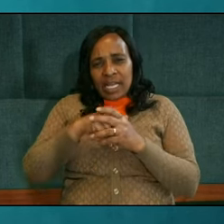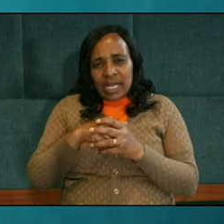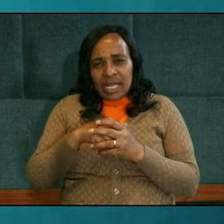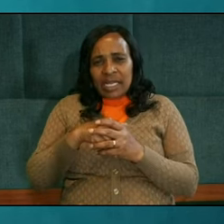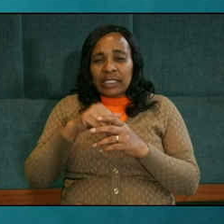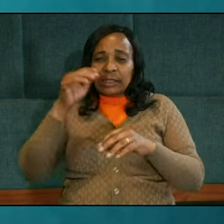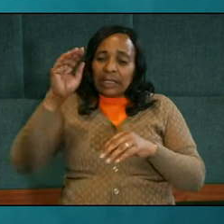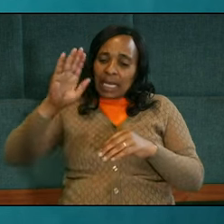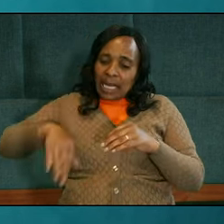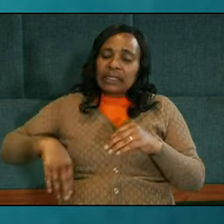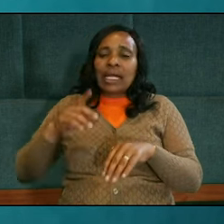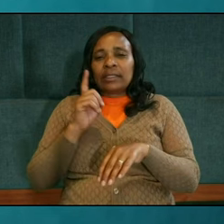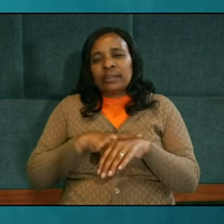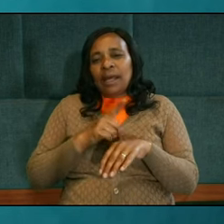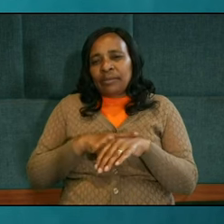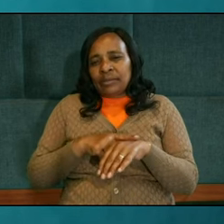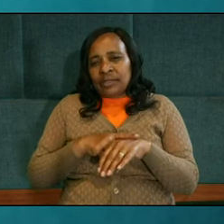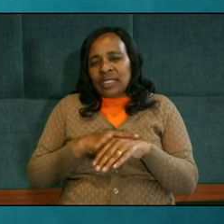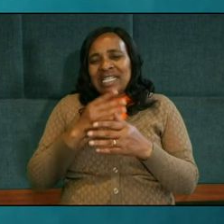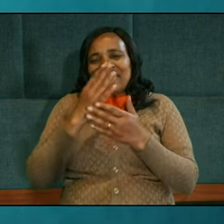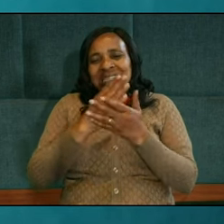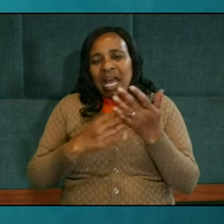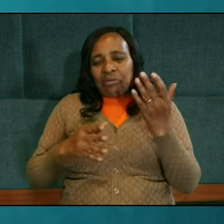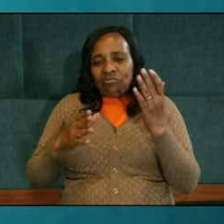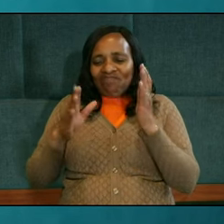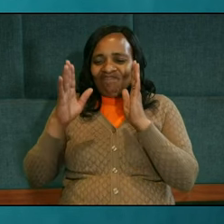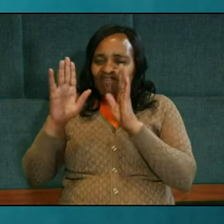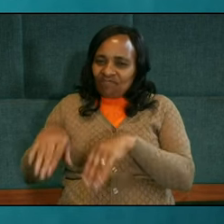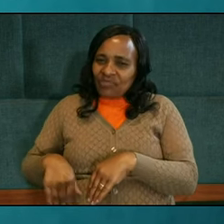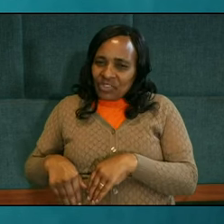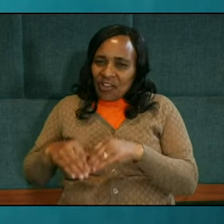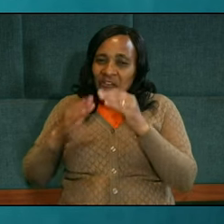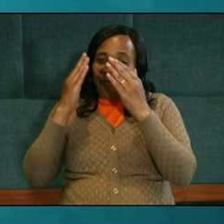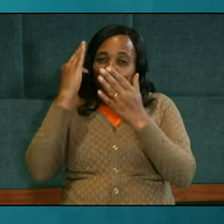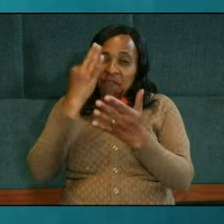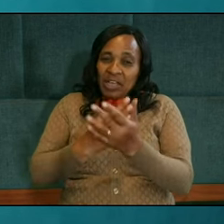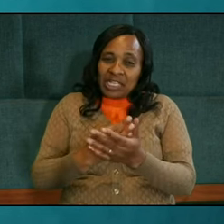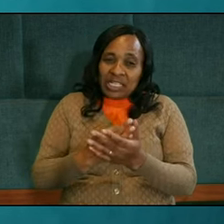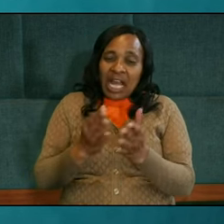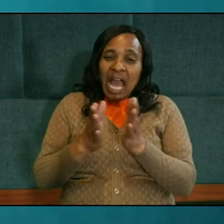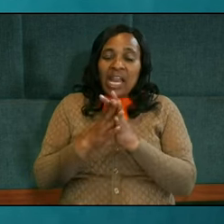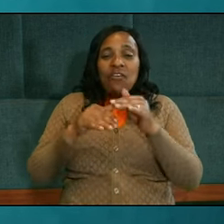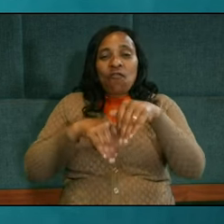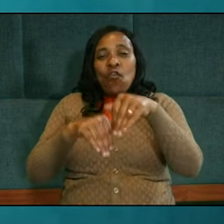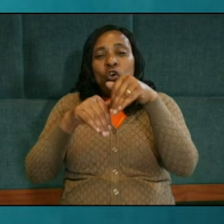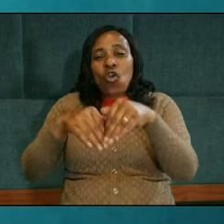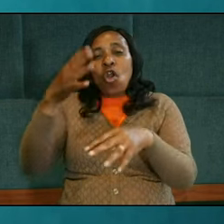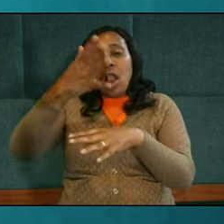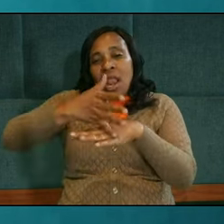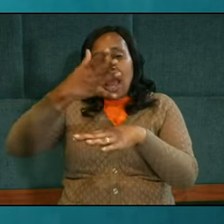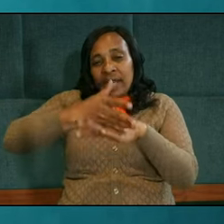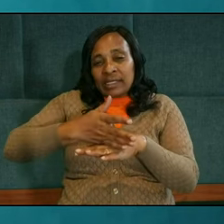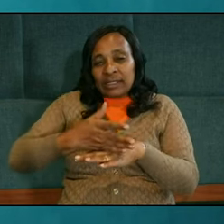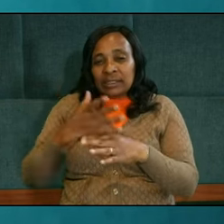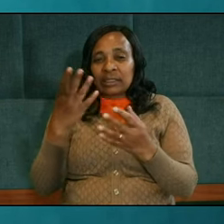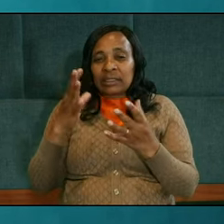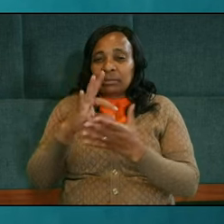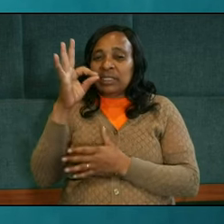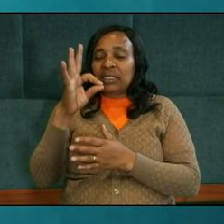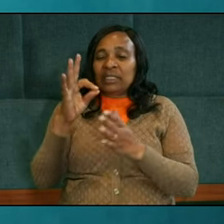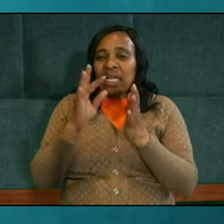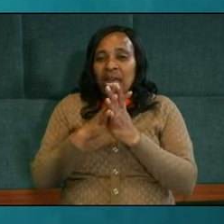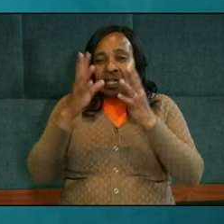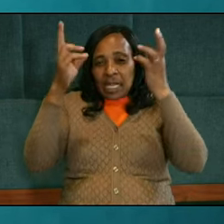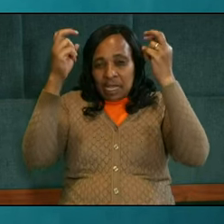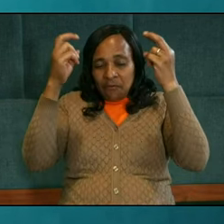in later times, some will abandon their faith and follow deceiving spirits and things taught by demons. And I think that's